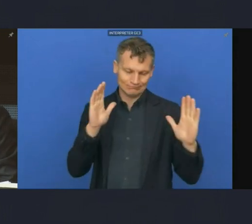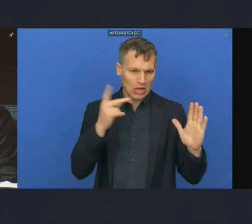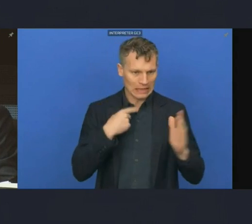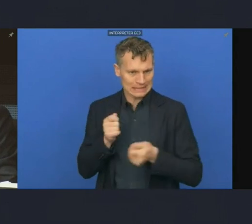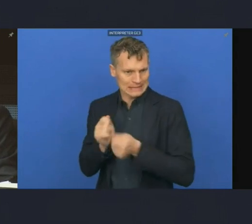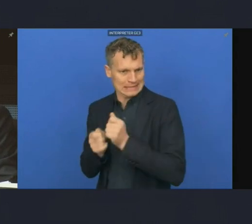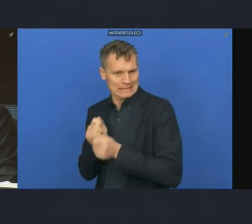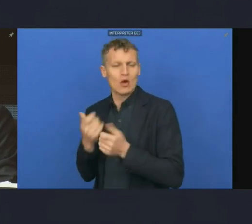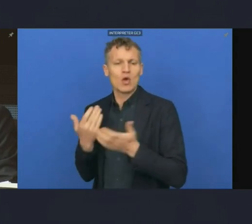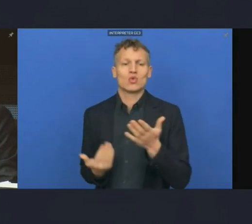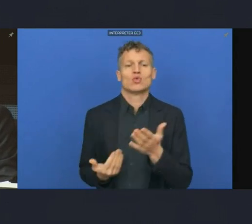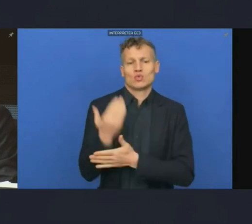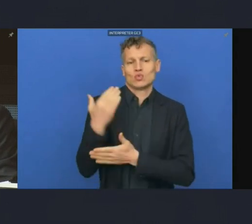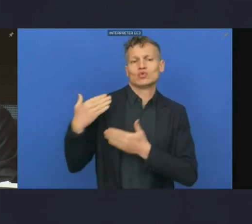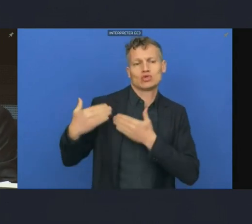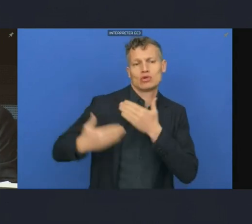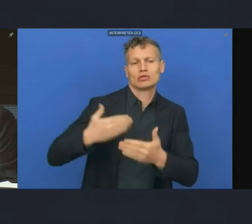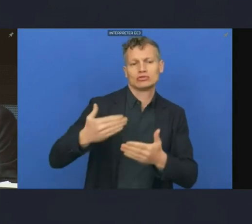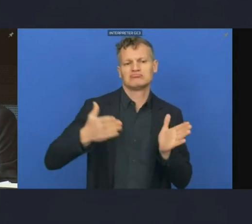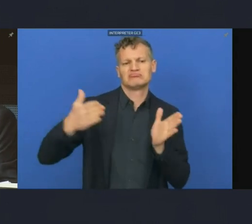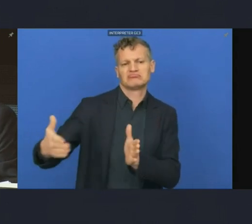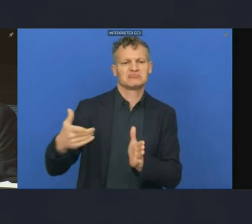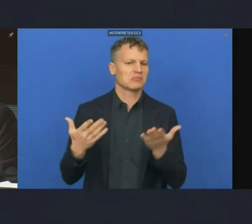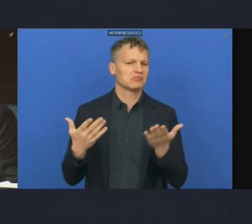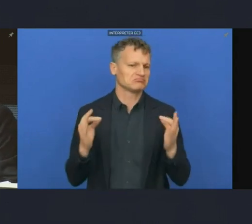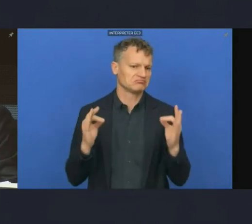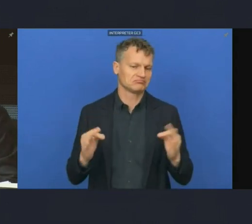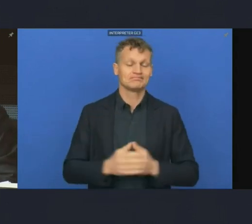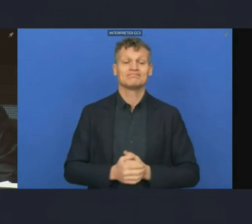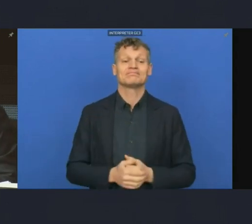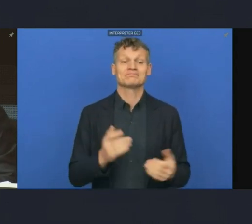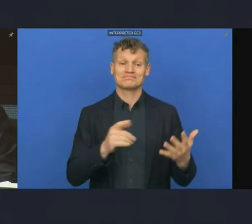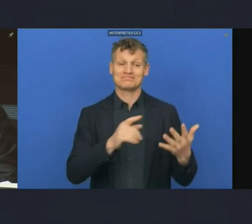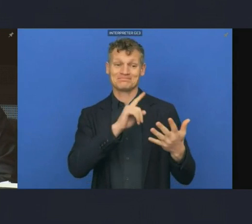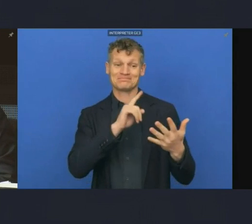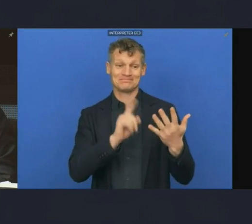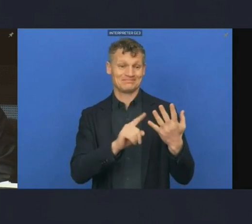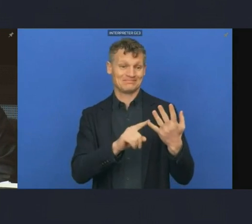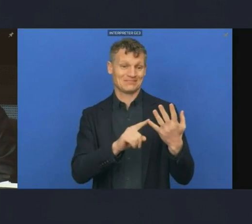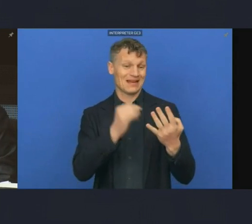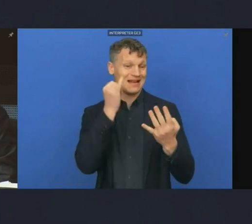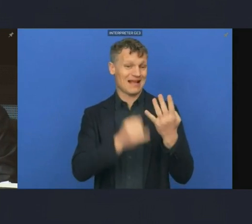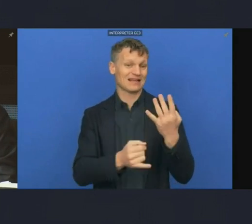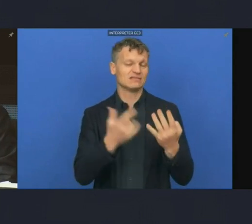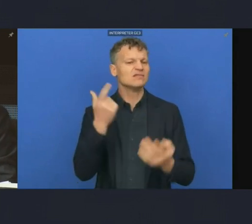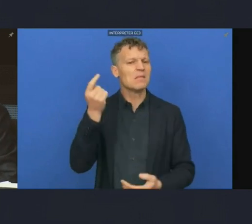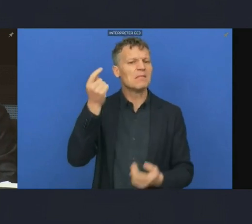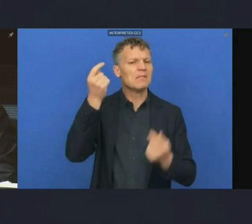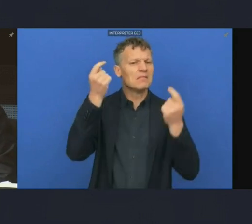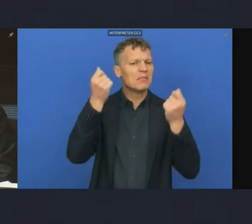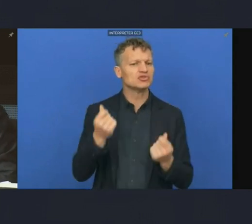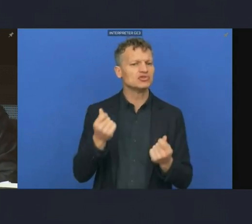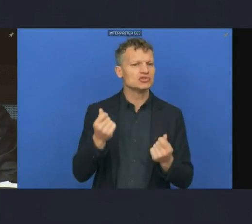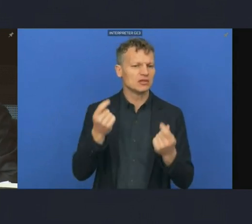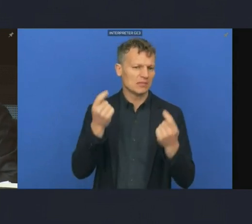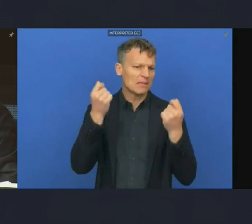with the new generation of program. And the last one I will mention, of course, is about budget. We will, with